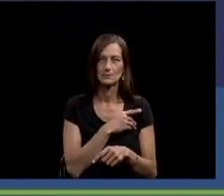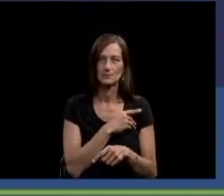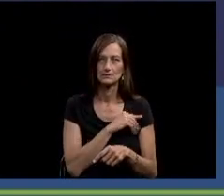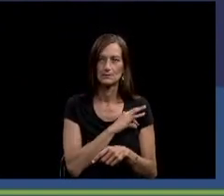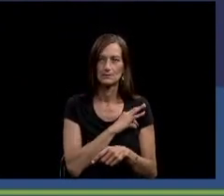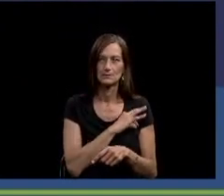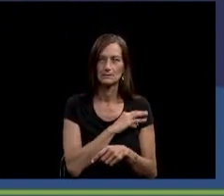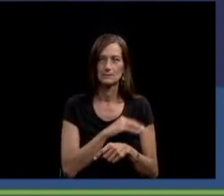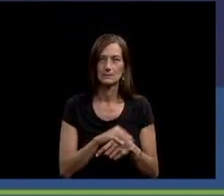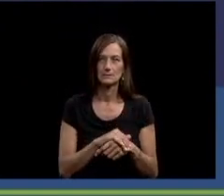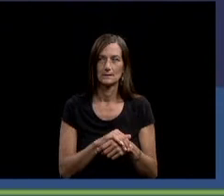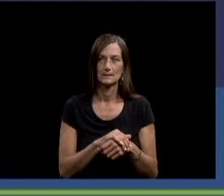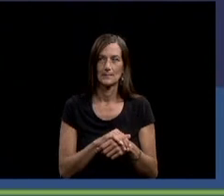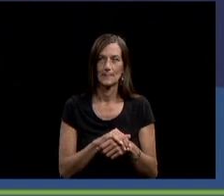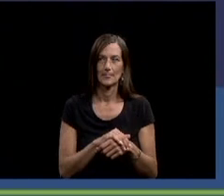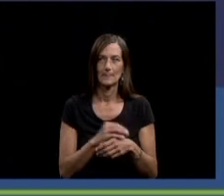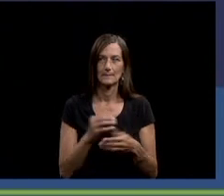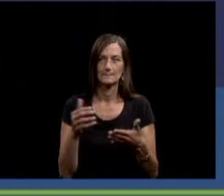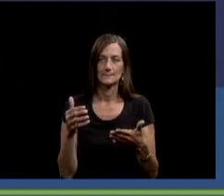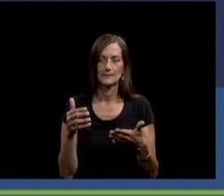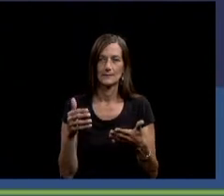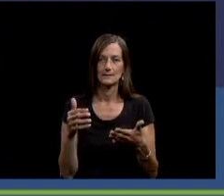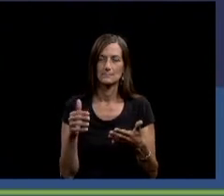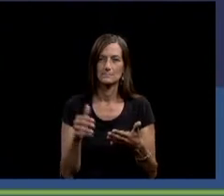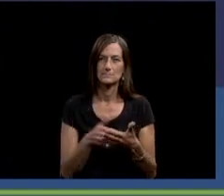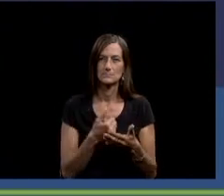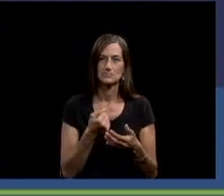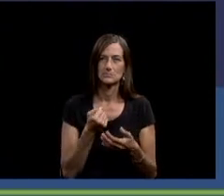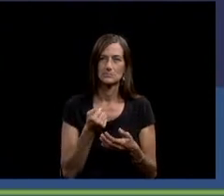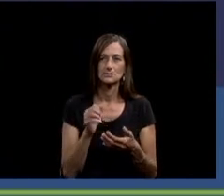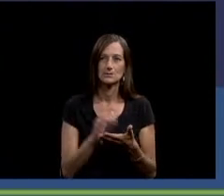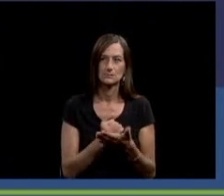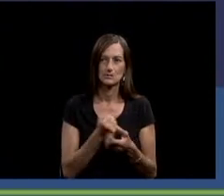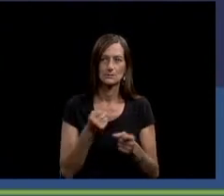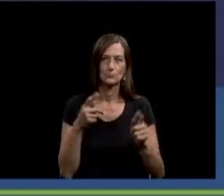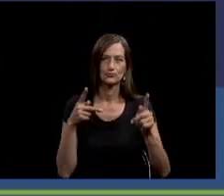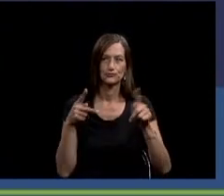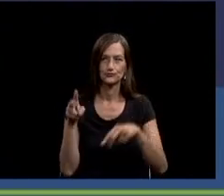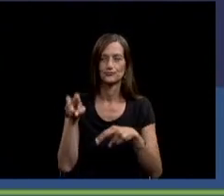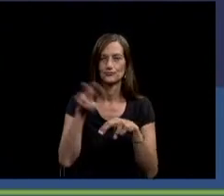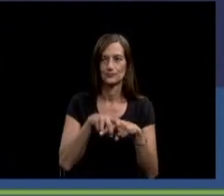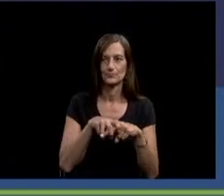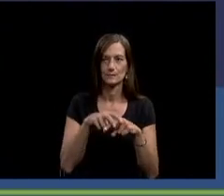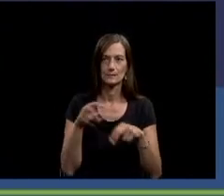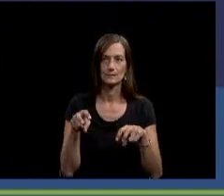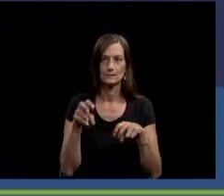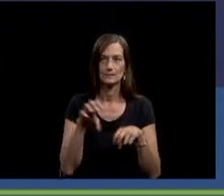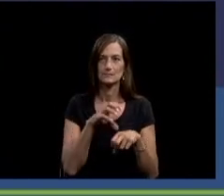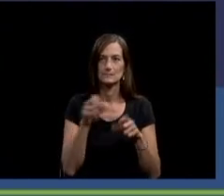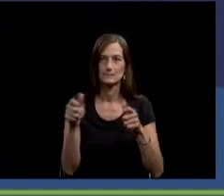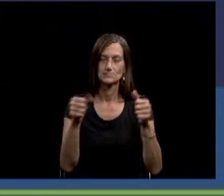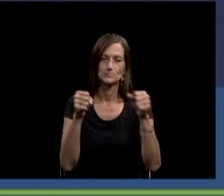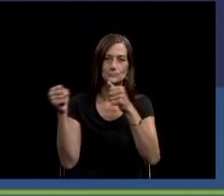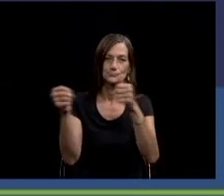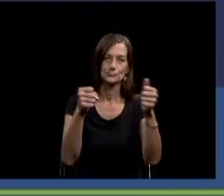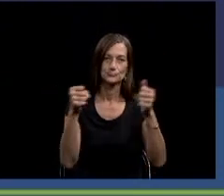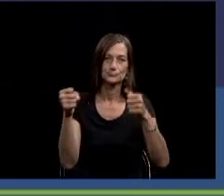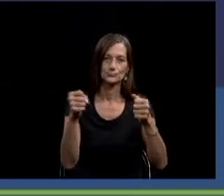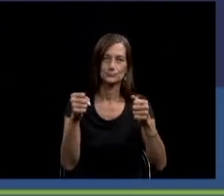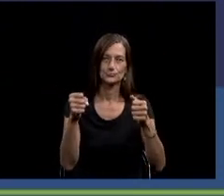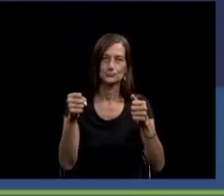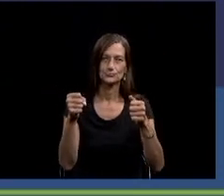with ride-alongs. We encourage citizen ride-alongs. The Citizens Police Academy is a highlight, I think, as Citizens on